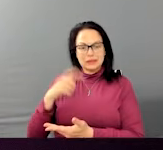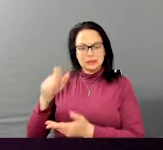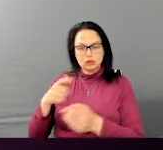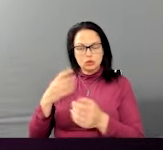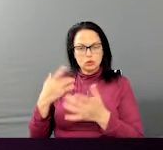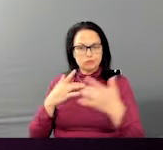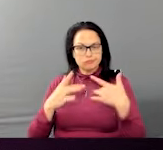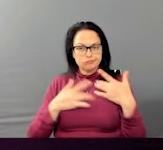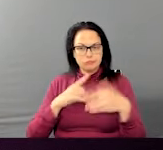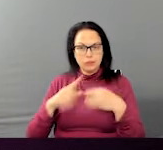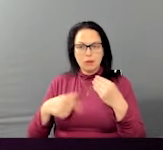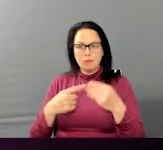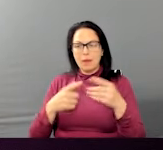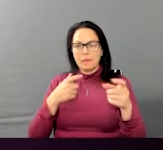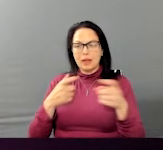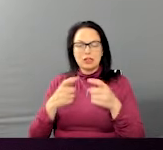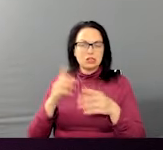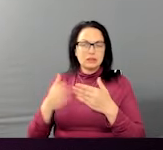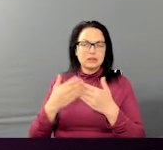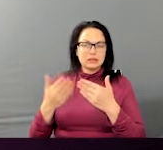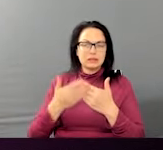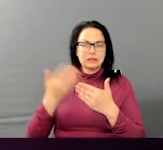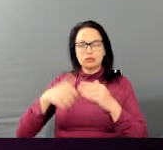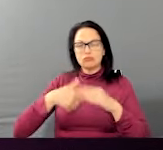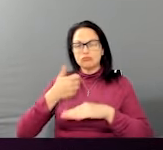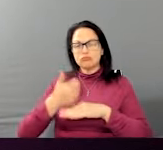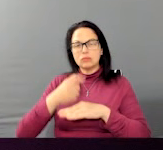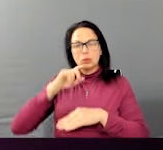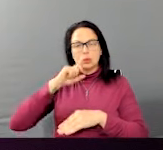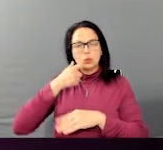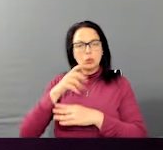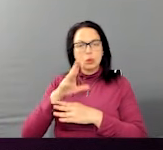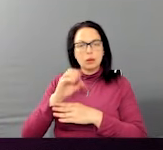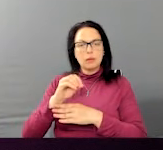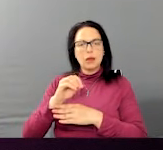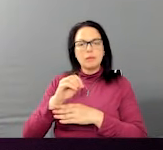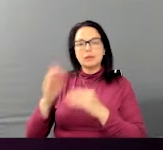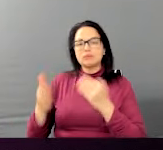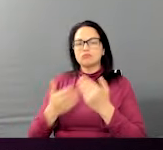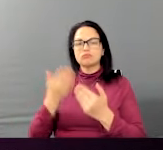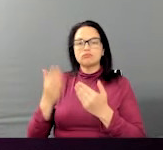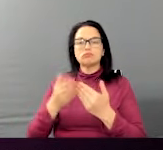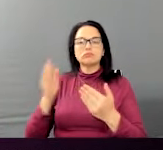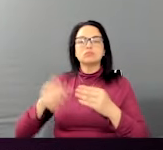to deploy. Well, a lot of really cool companies have made it quite easy to deploy